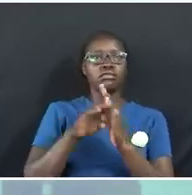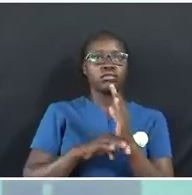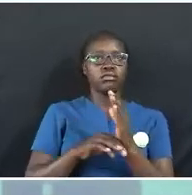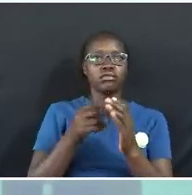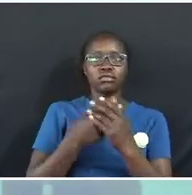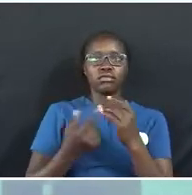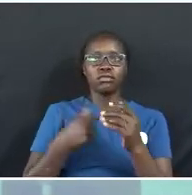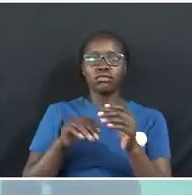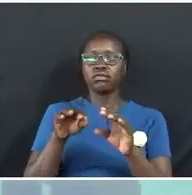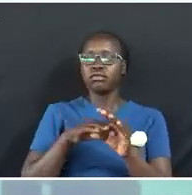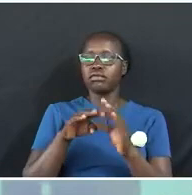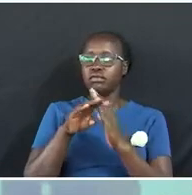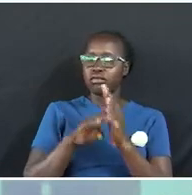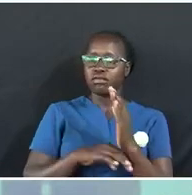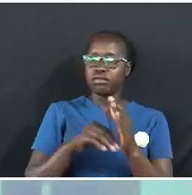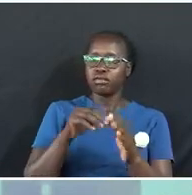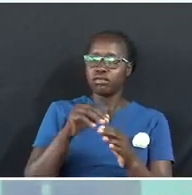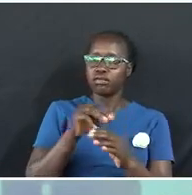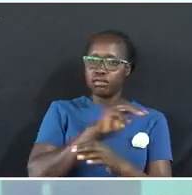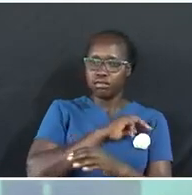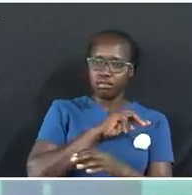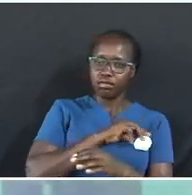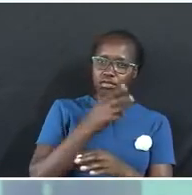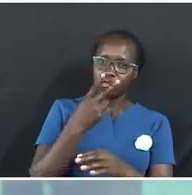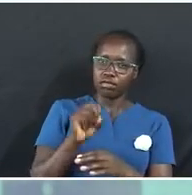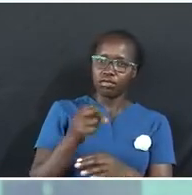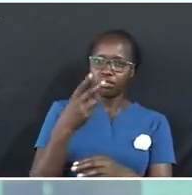2025. Double our membership.